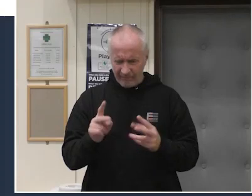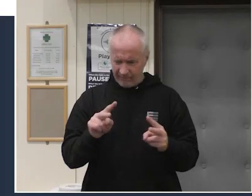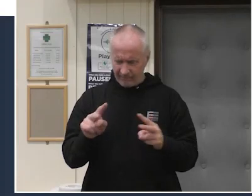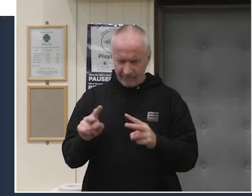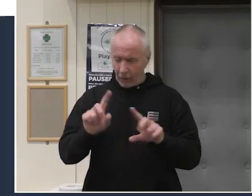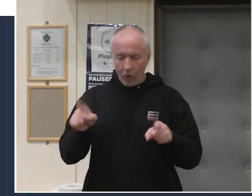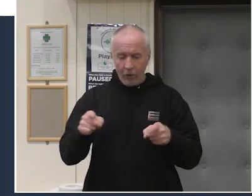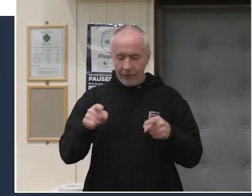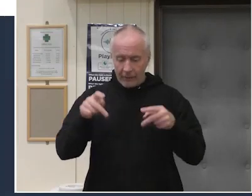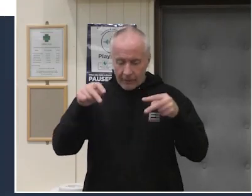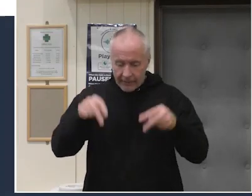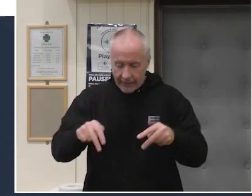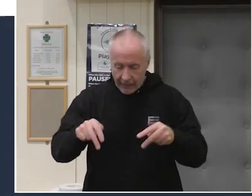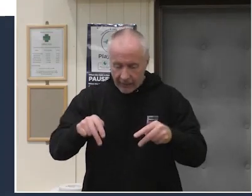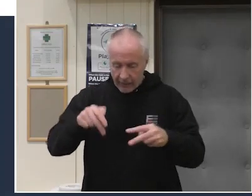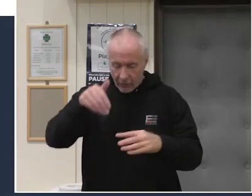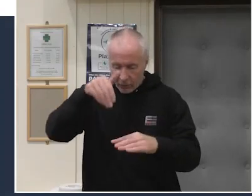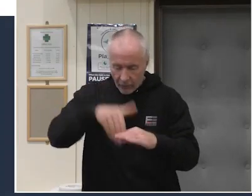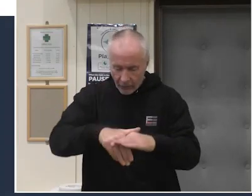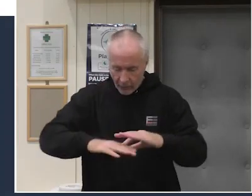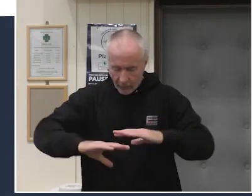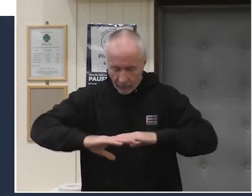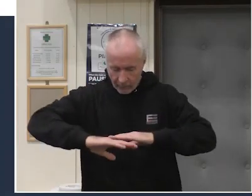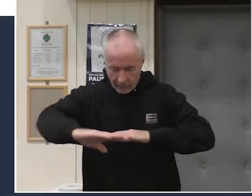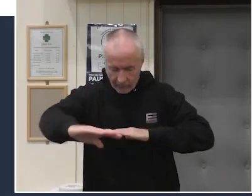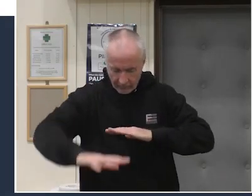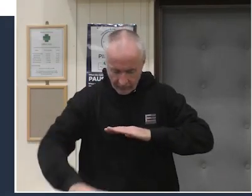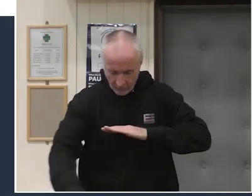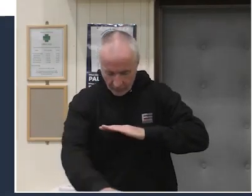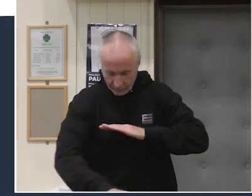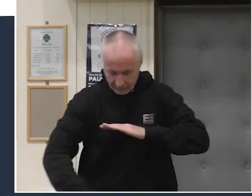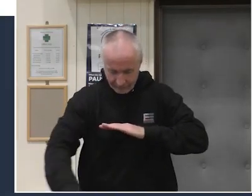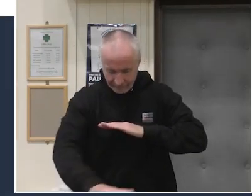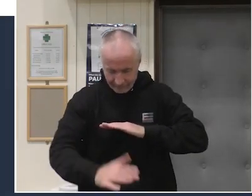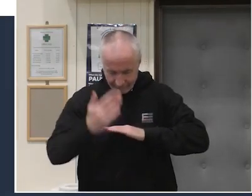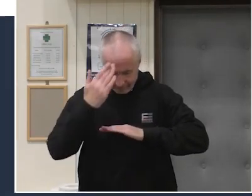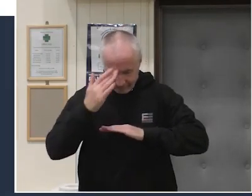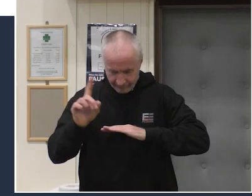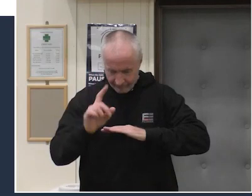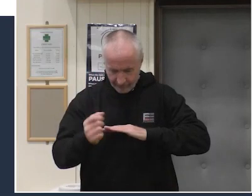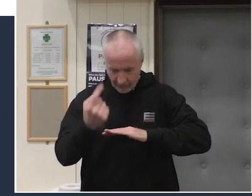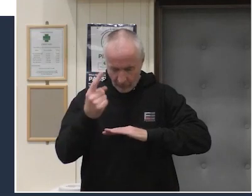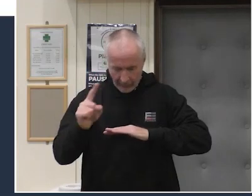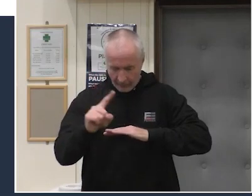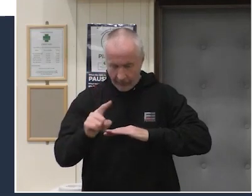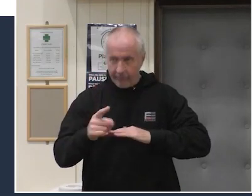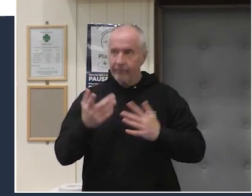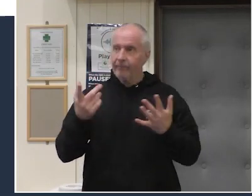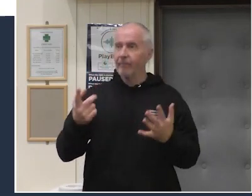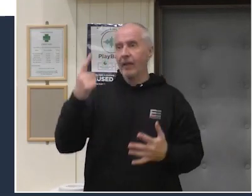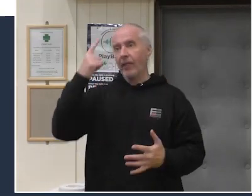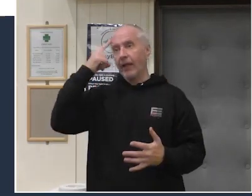I don't know what's happening underneath it. So let's imagine initially, oh, it's got